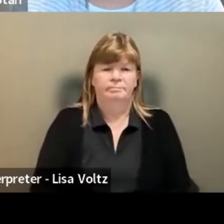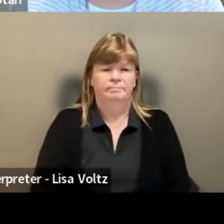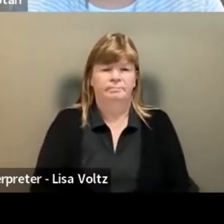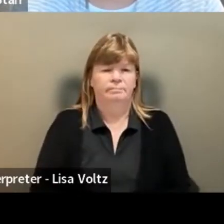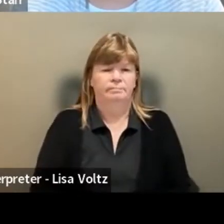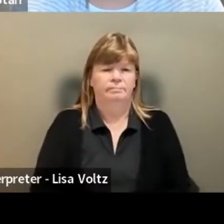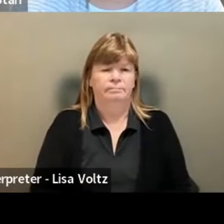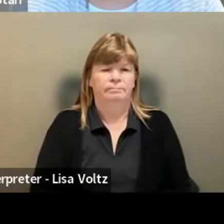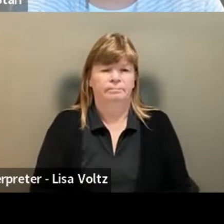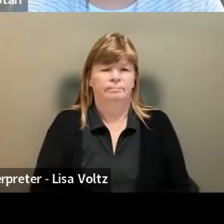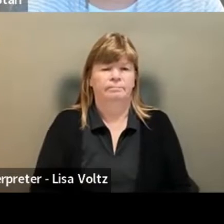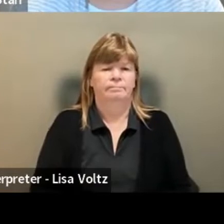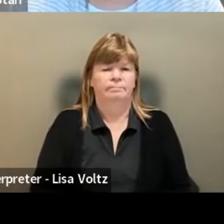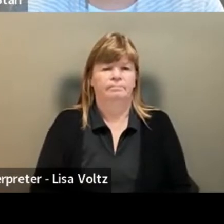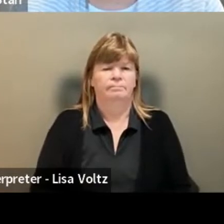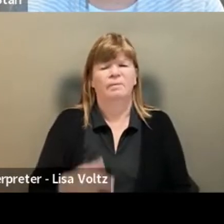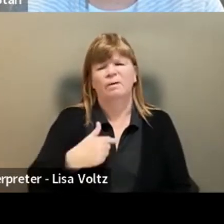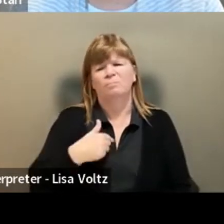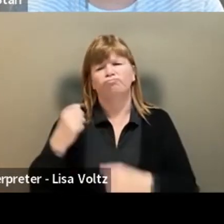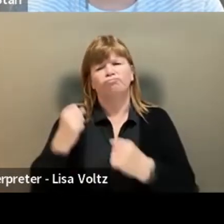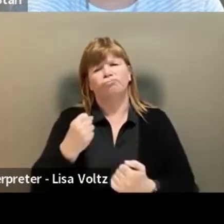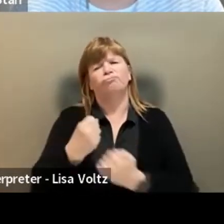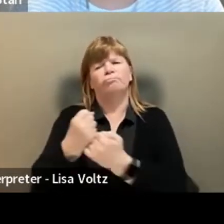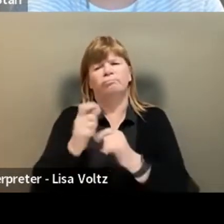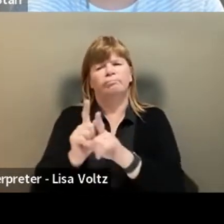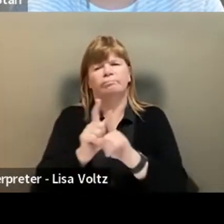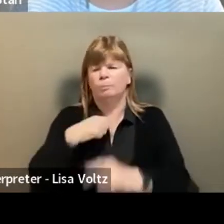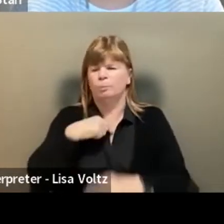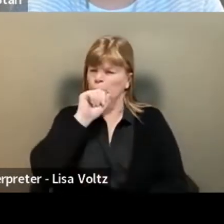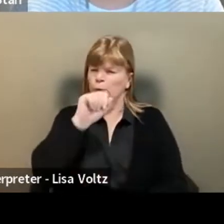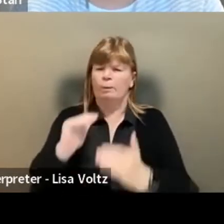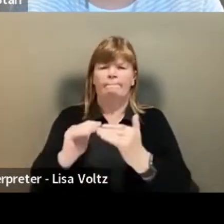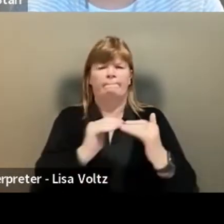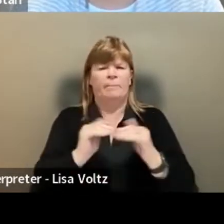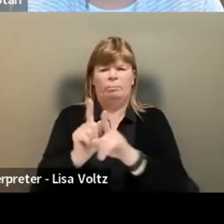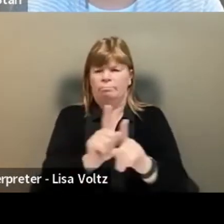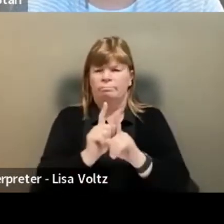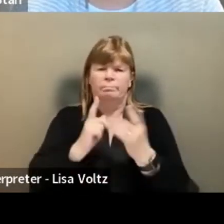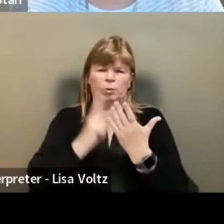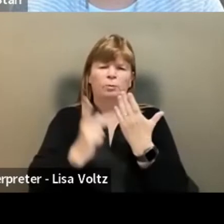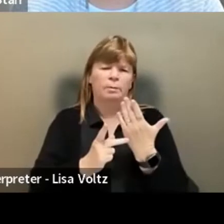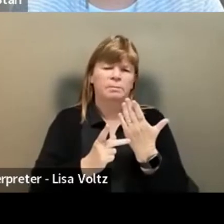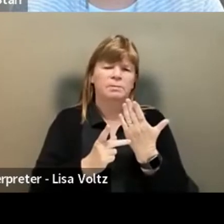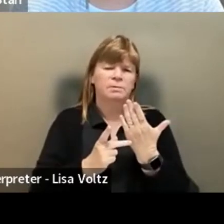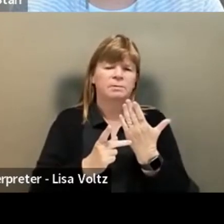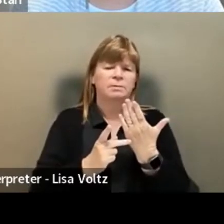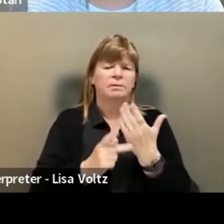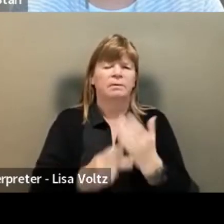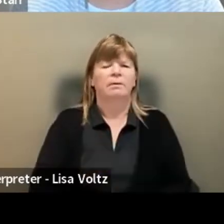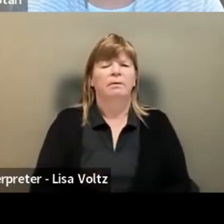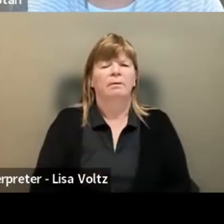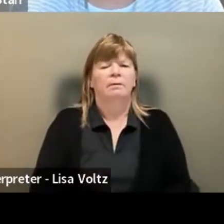I'm a strong advocate of mentoring. I love the peer mentorship programs, and I think those are